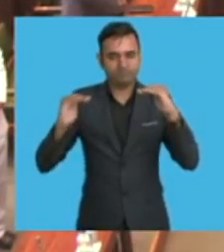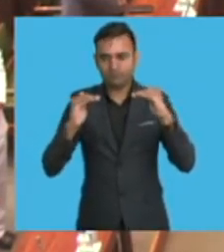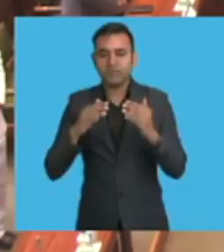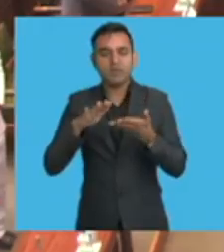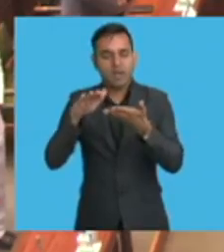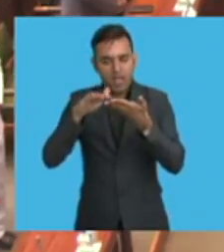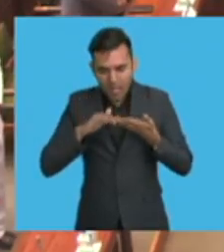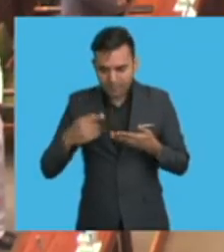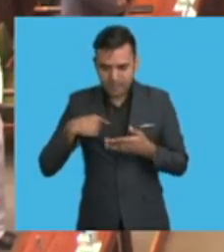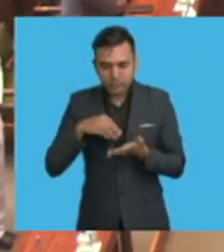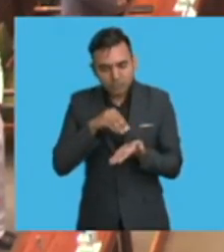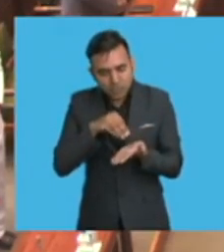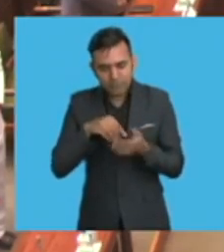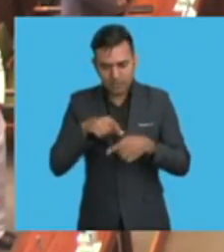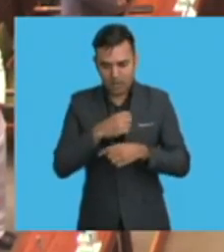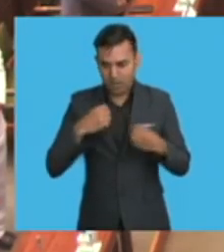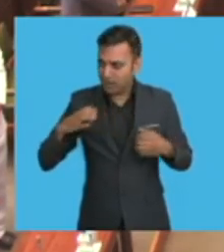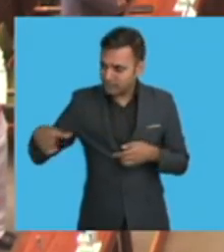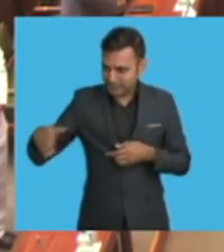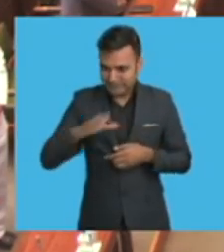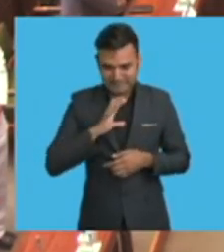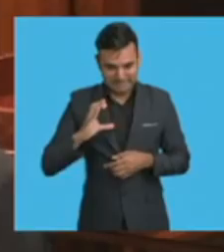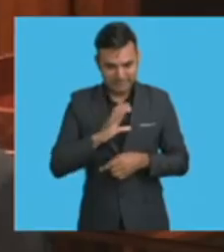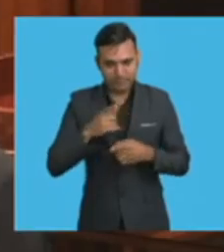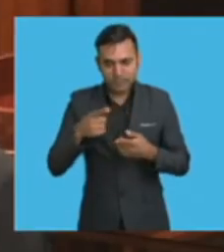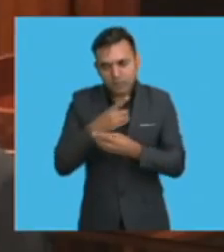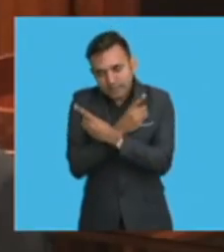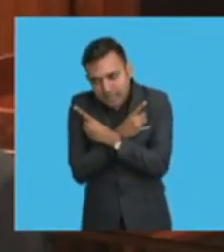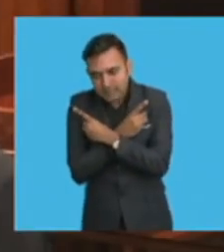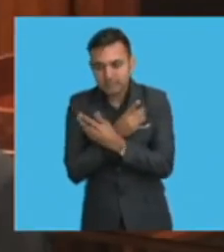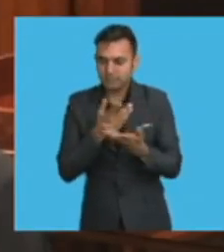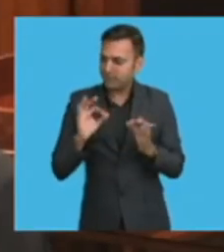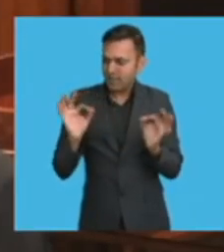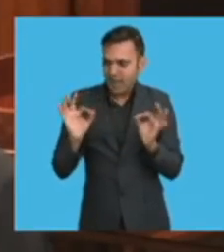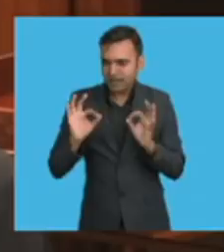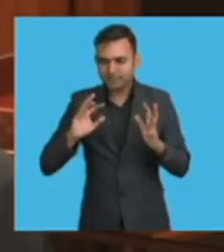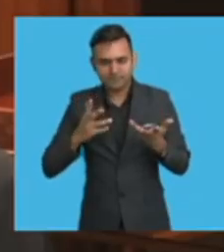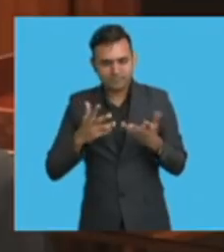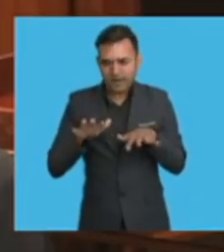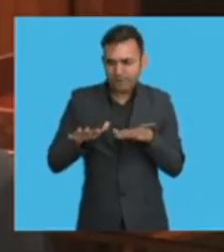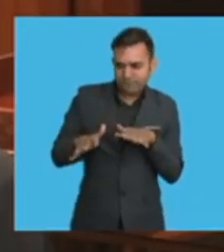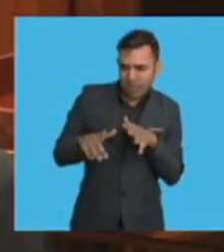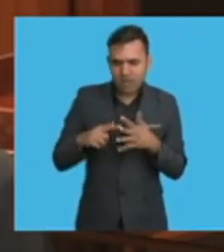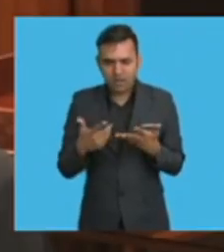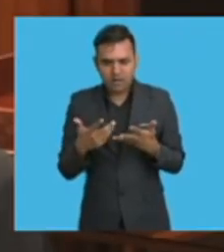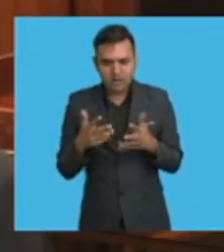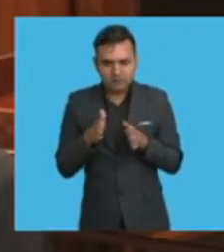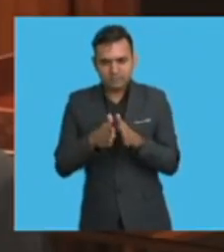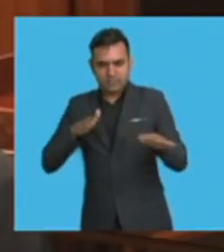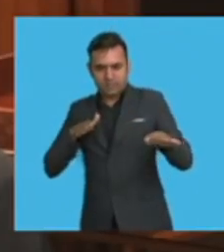citizens with honesty, integrity, and without fear or favor, to keep the trust of those who have sent us